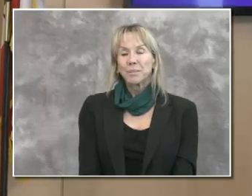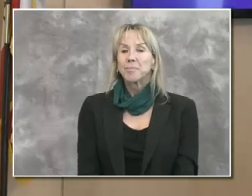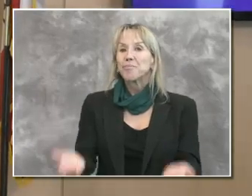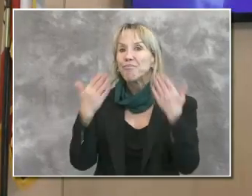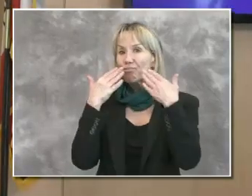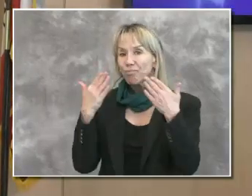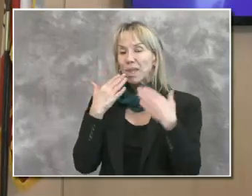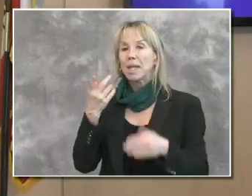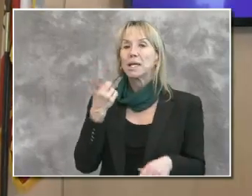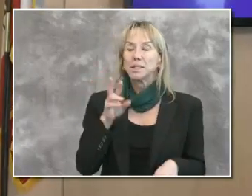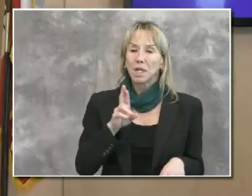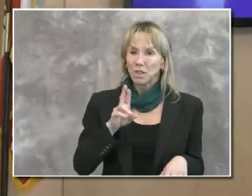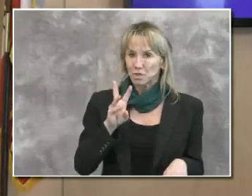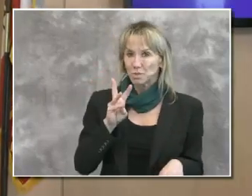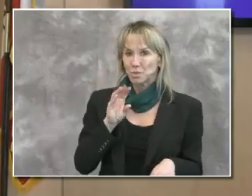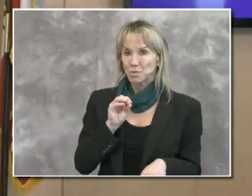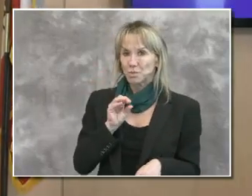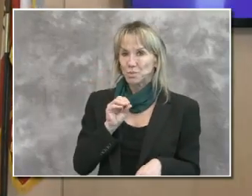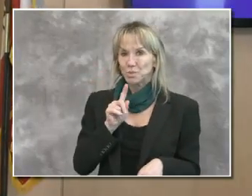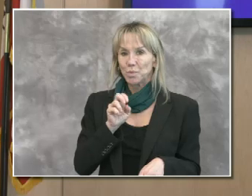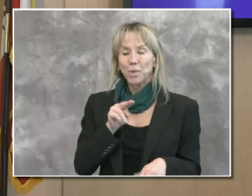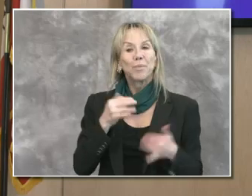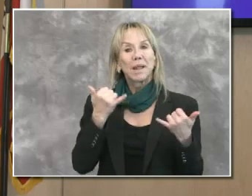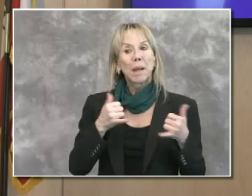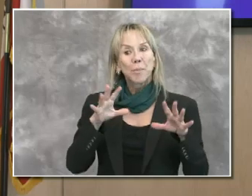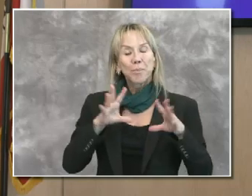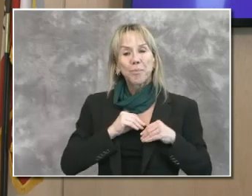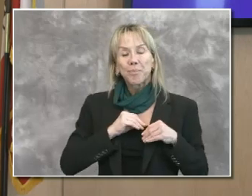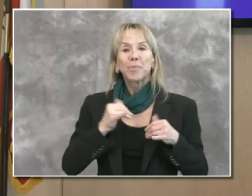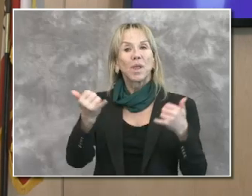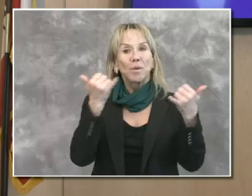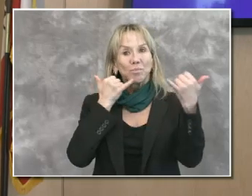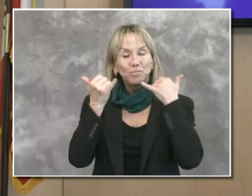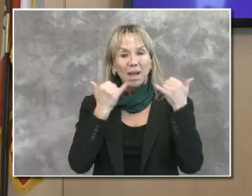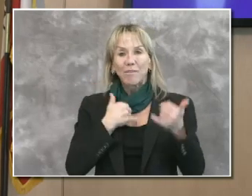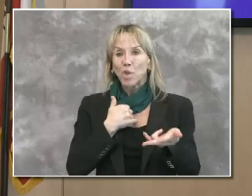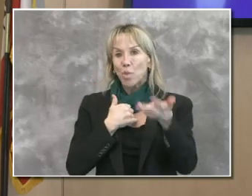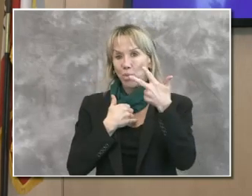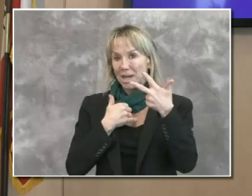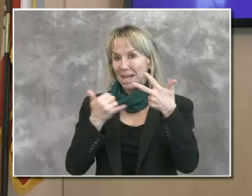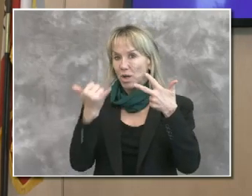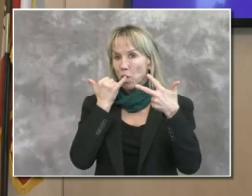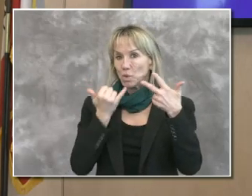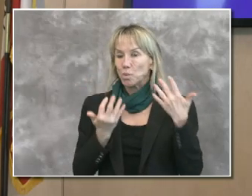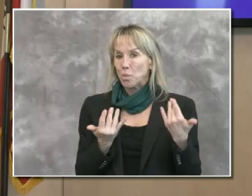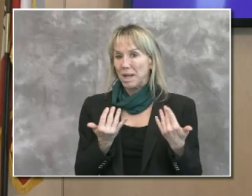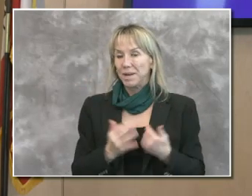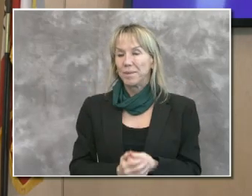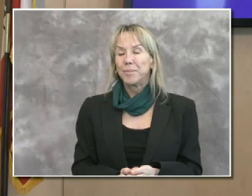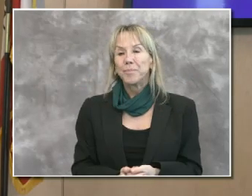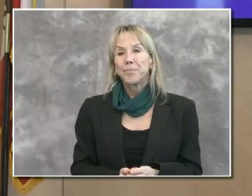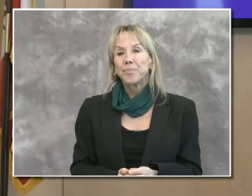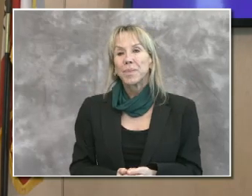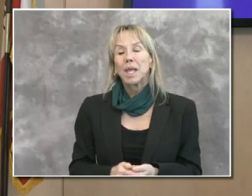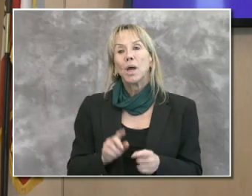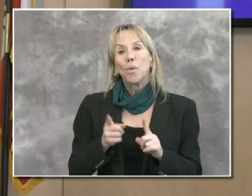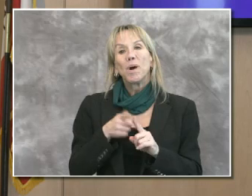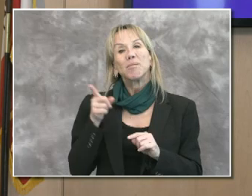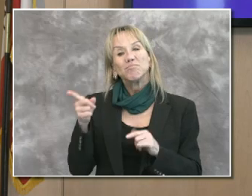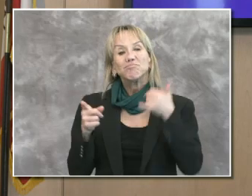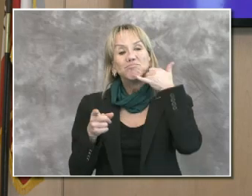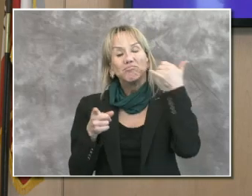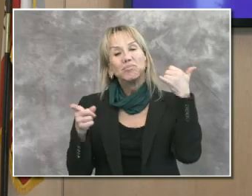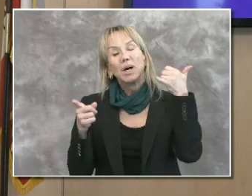Thank you, Dr. Wooten. We'll get right into the questions again. We have 3 calls waiting. As you are introduced, please make sure if you're